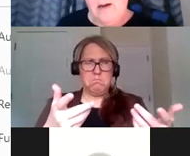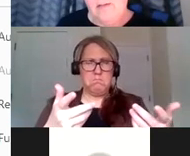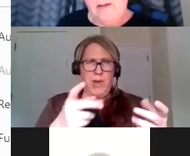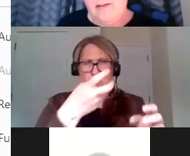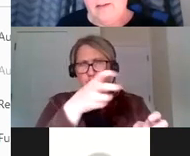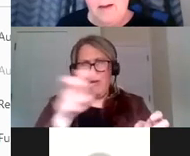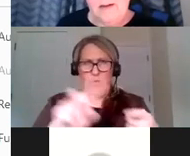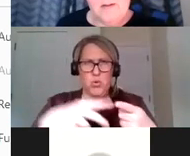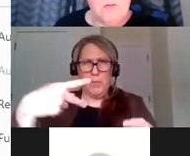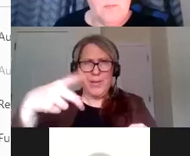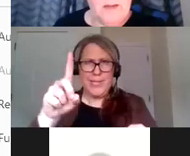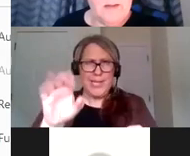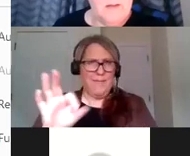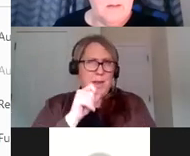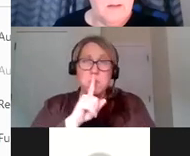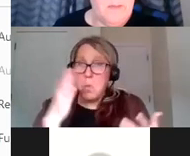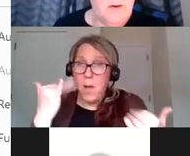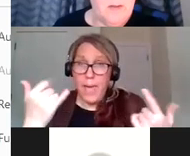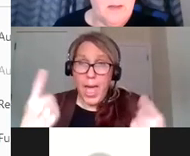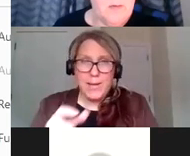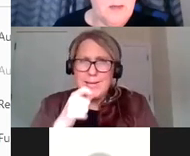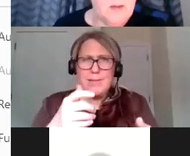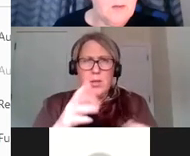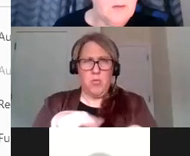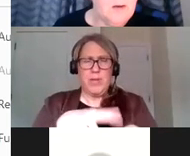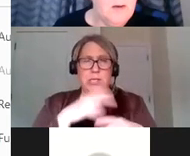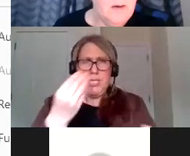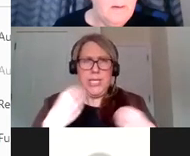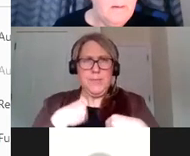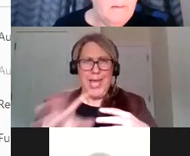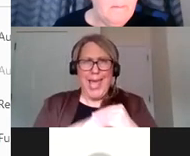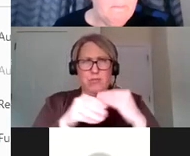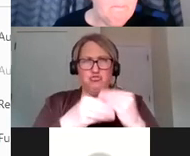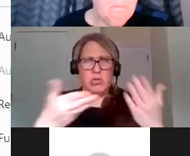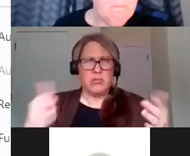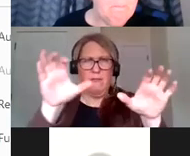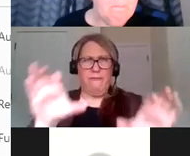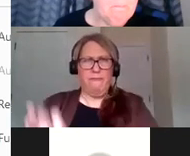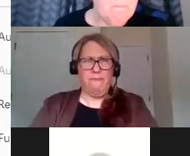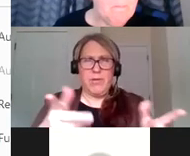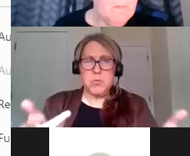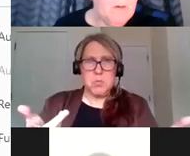why that it did that, because normally it doesn't give me all these extra sections.